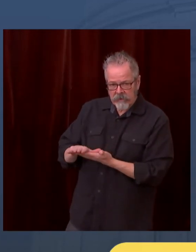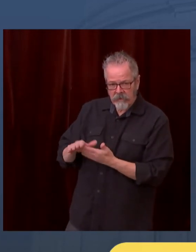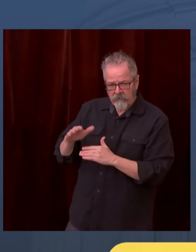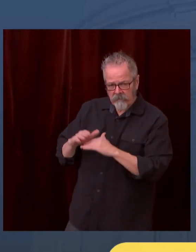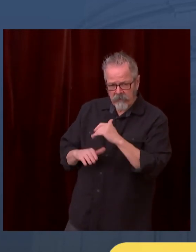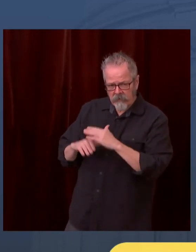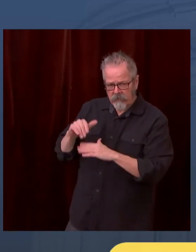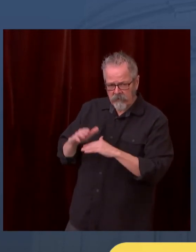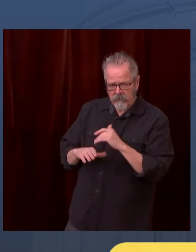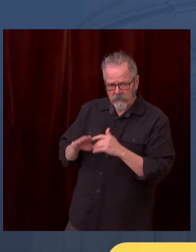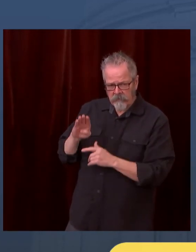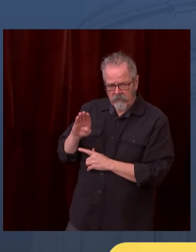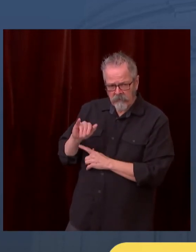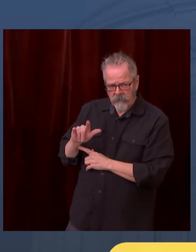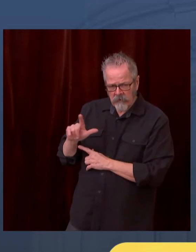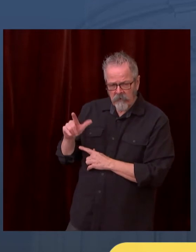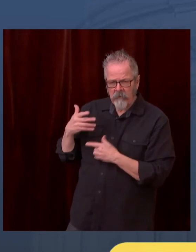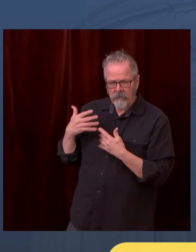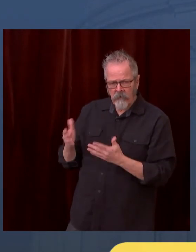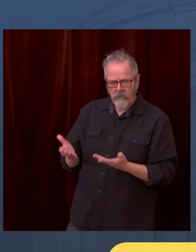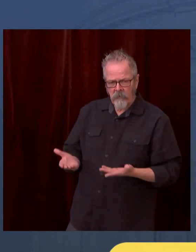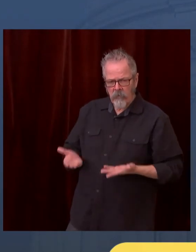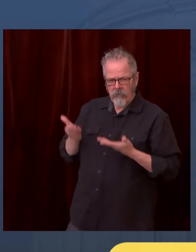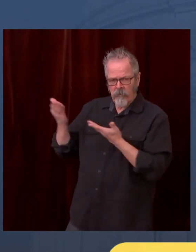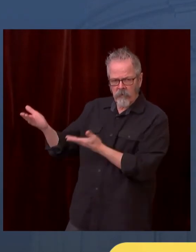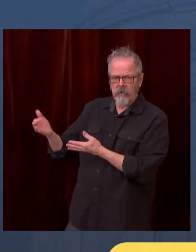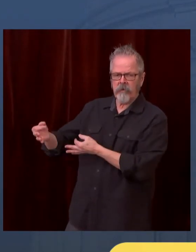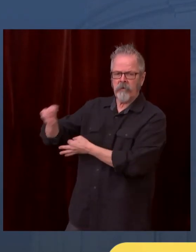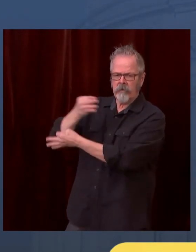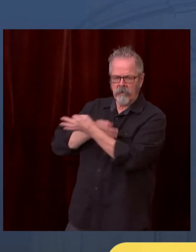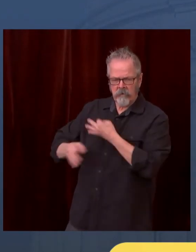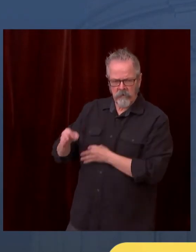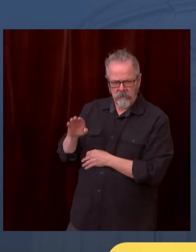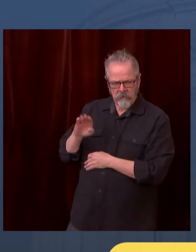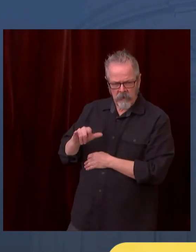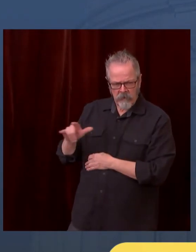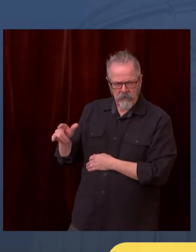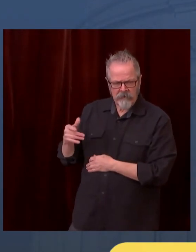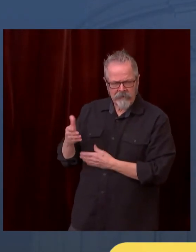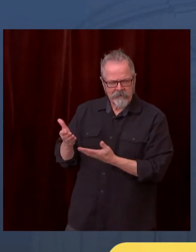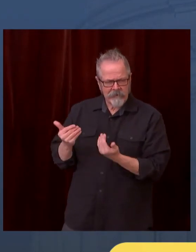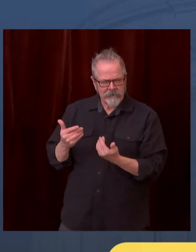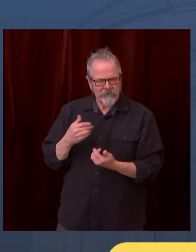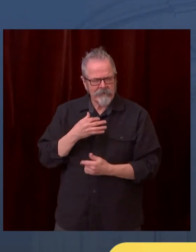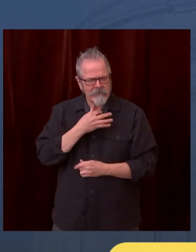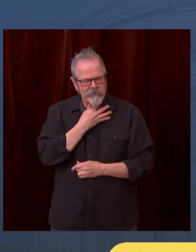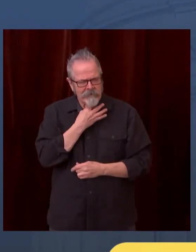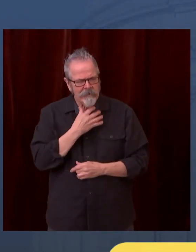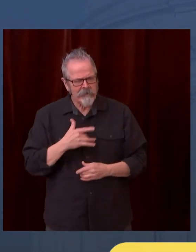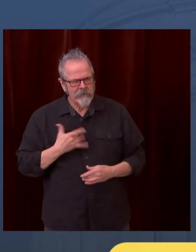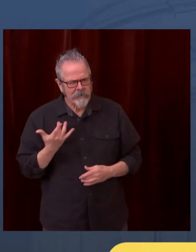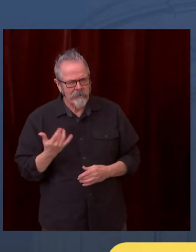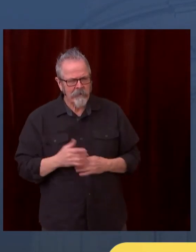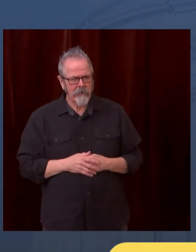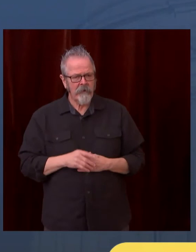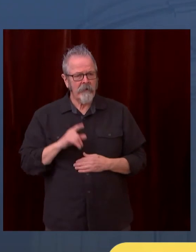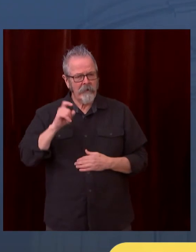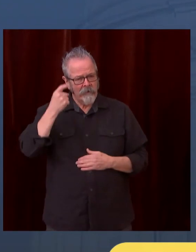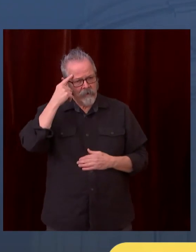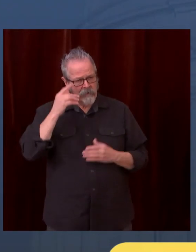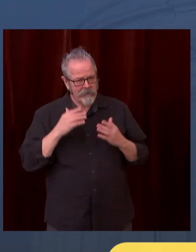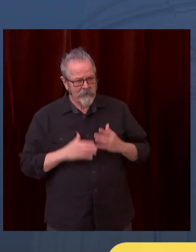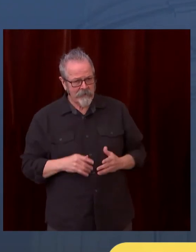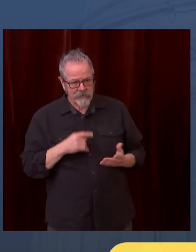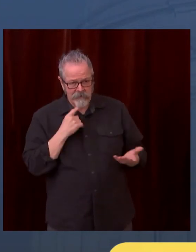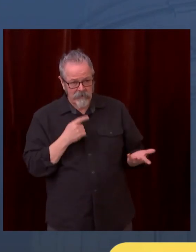bill. Well, not a lot has changed. The glaciers are still melting. Fires are